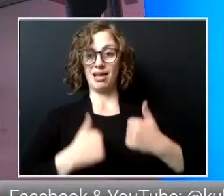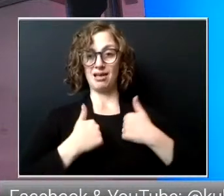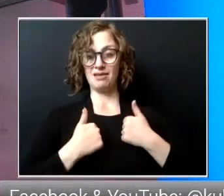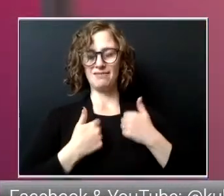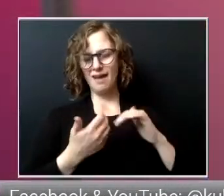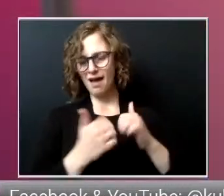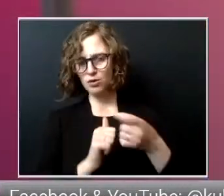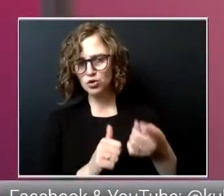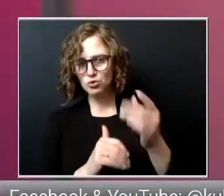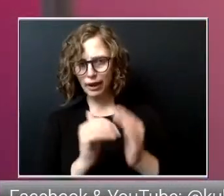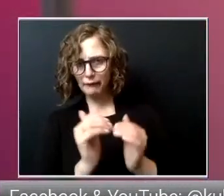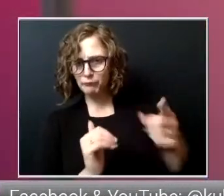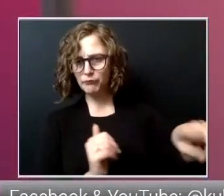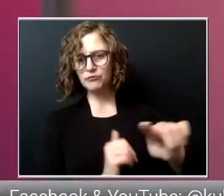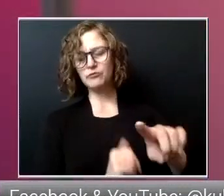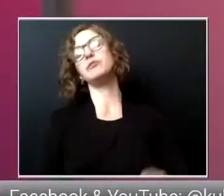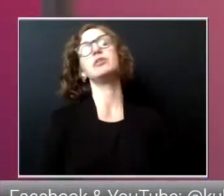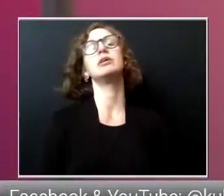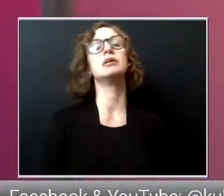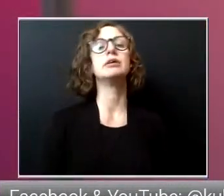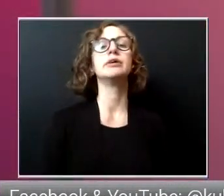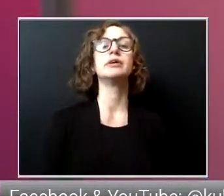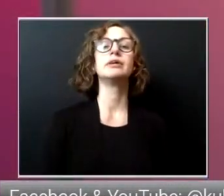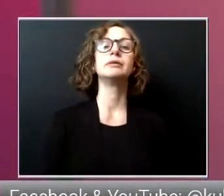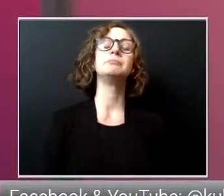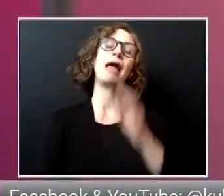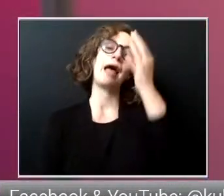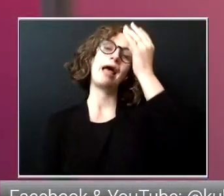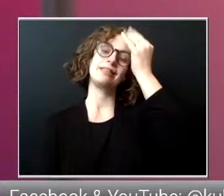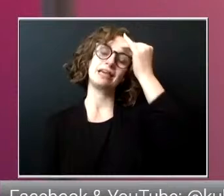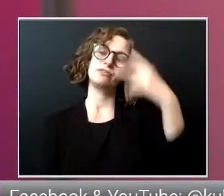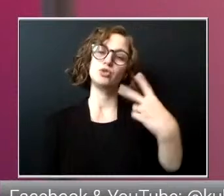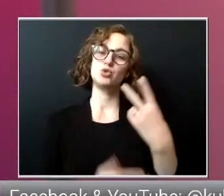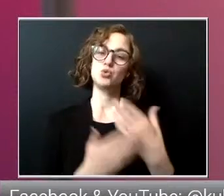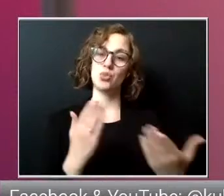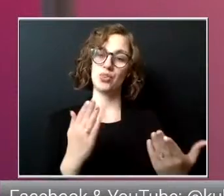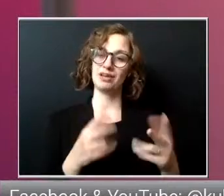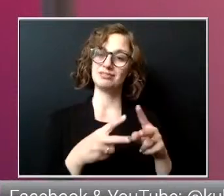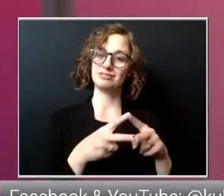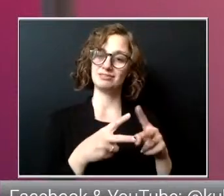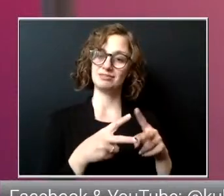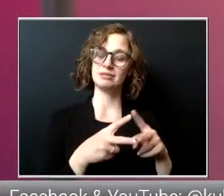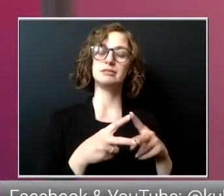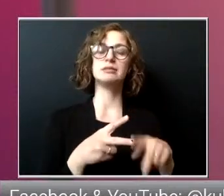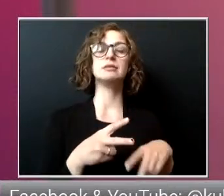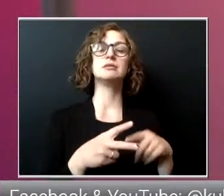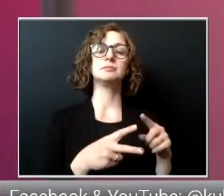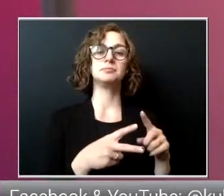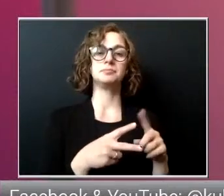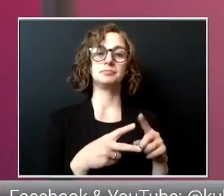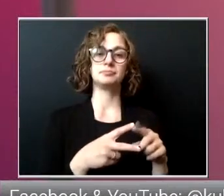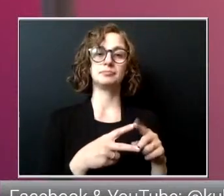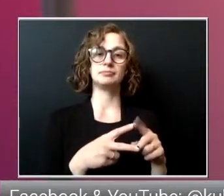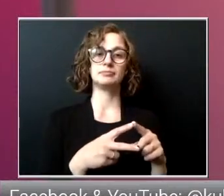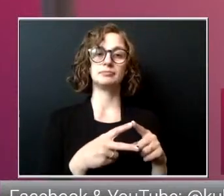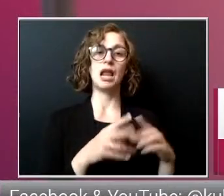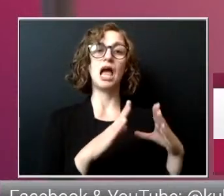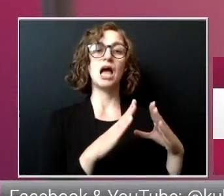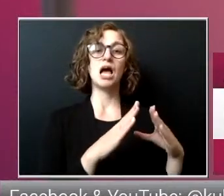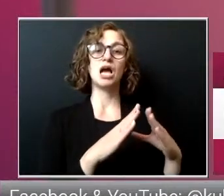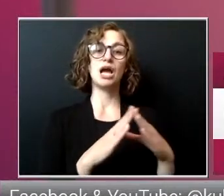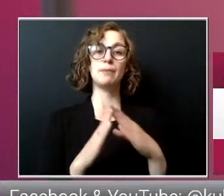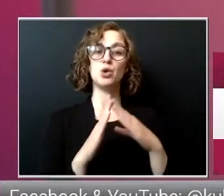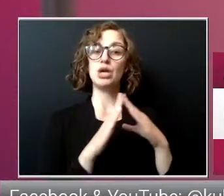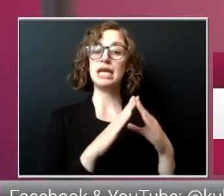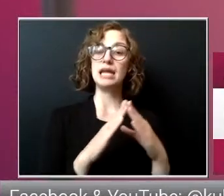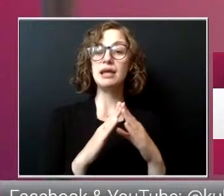Yeah. I think of two things with comforting parents. One, I think community is a huge aspect in all